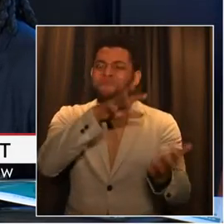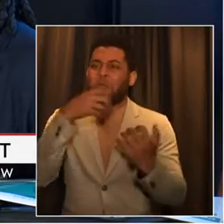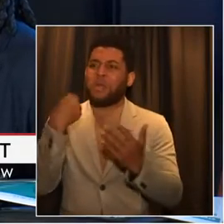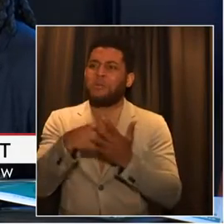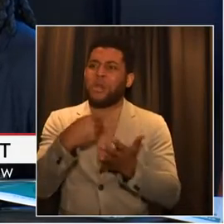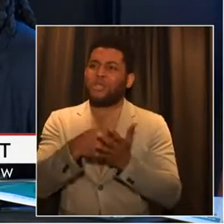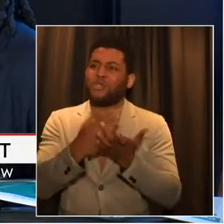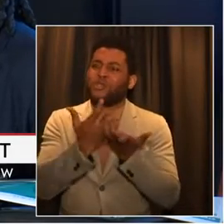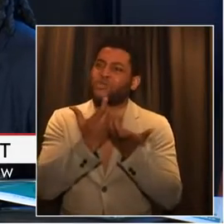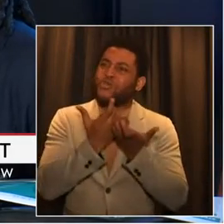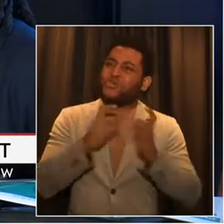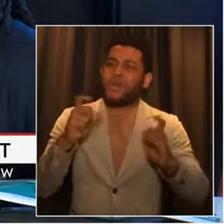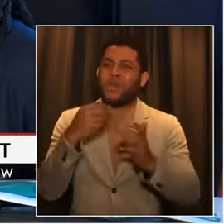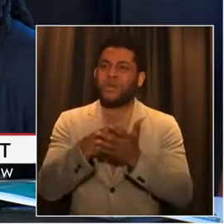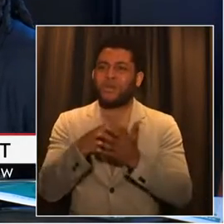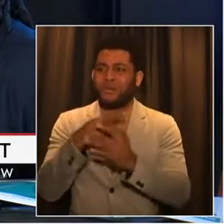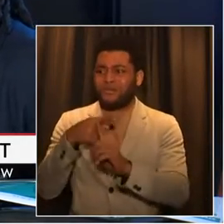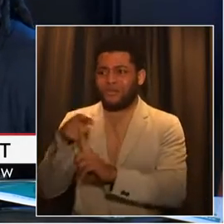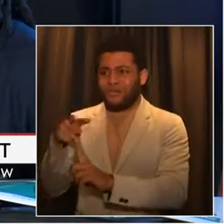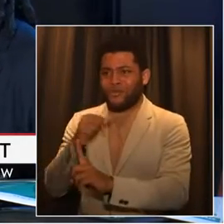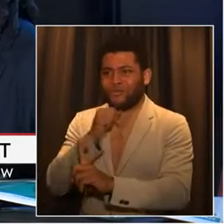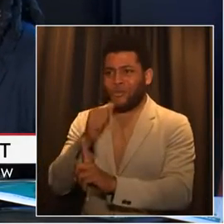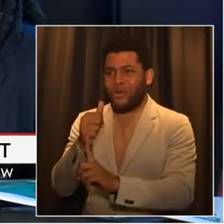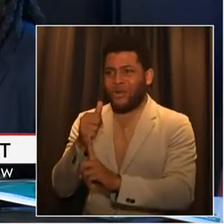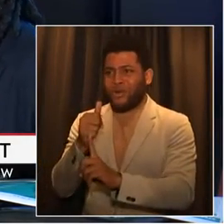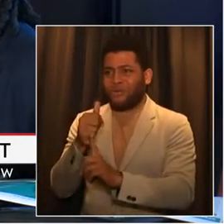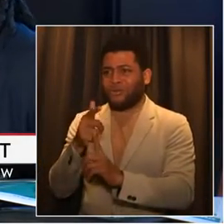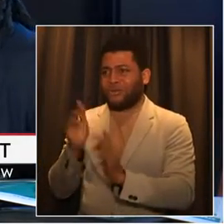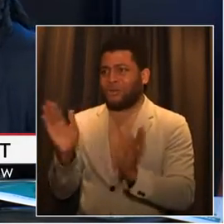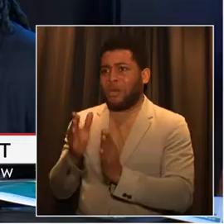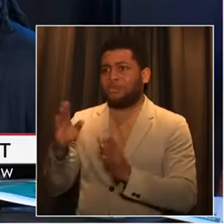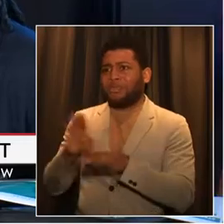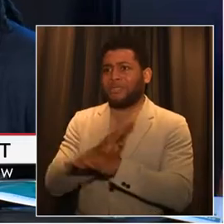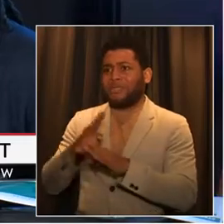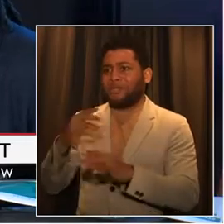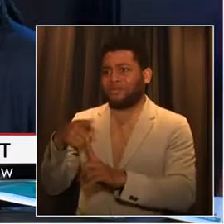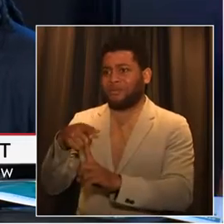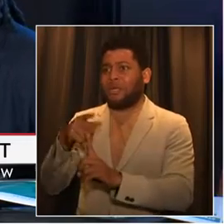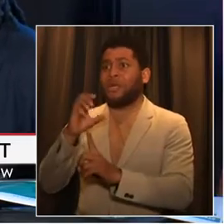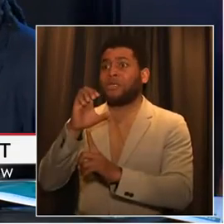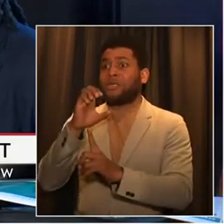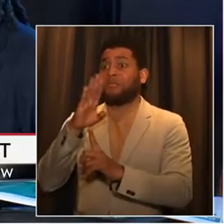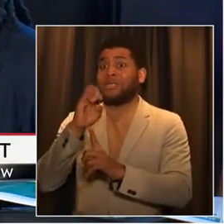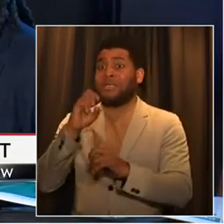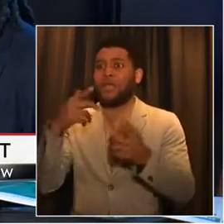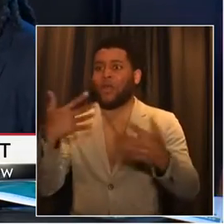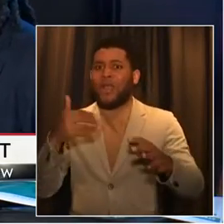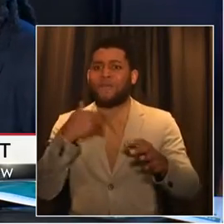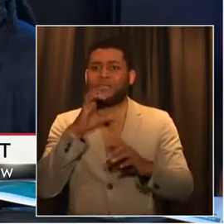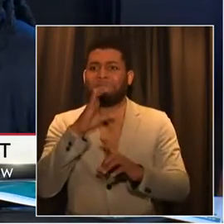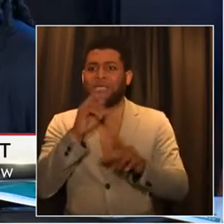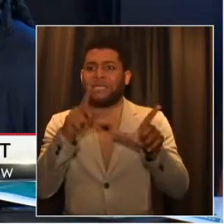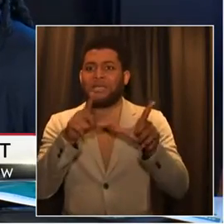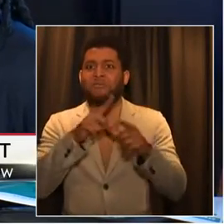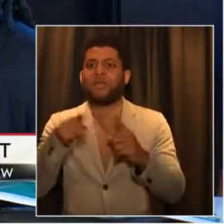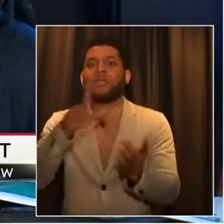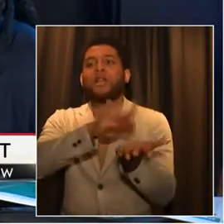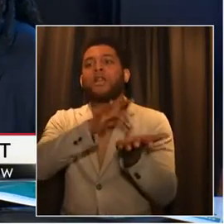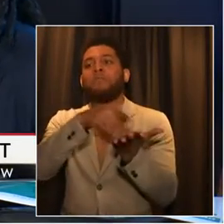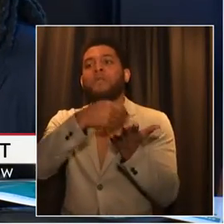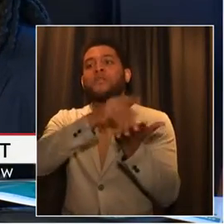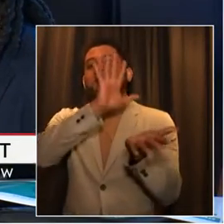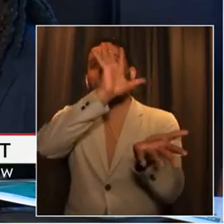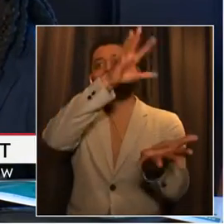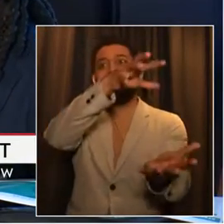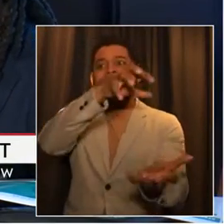business. They have managed to get a CBE license, but they're eating up a lot of the revenue that can go to smaller minority businesses. And the minority businesses